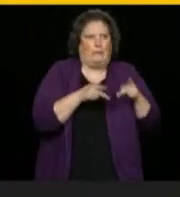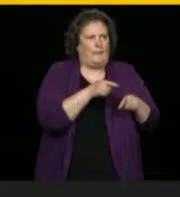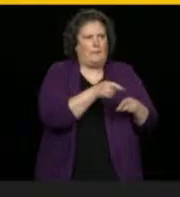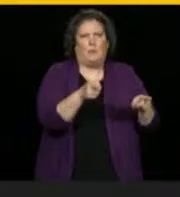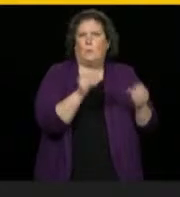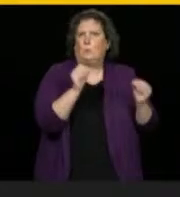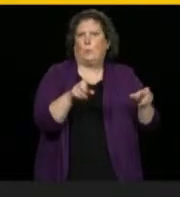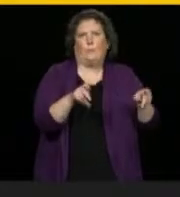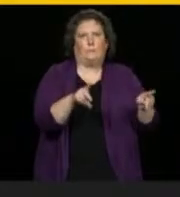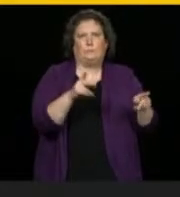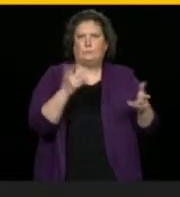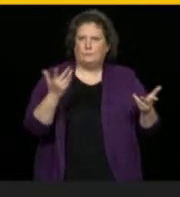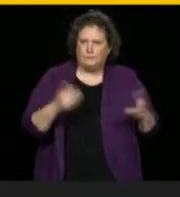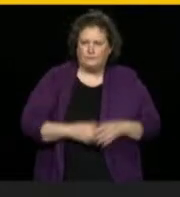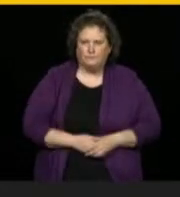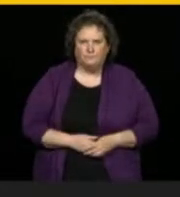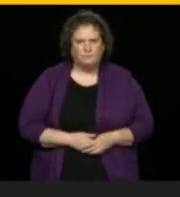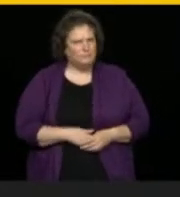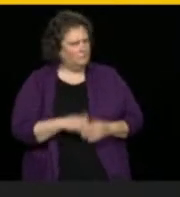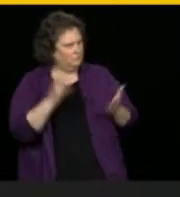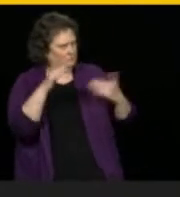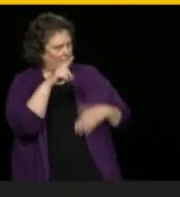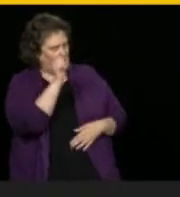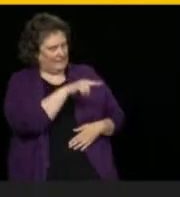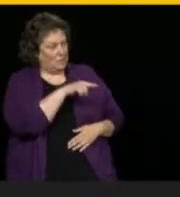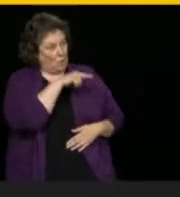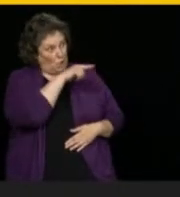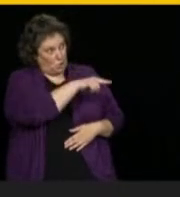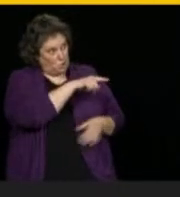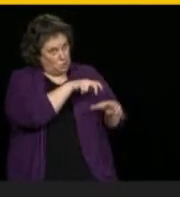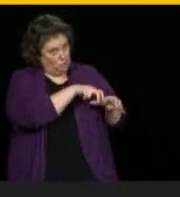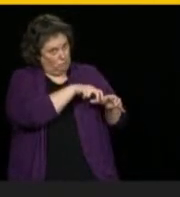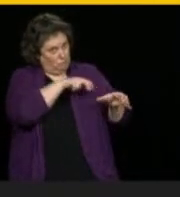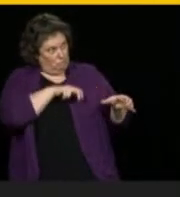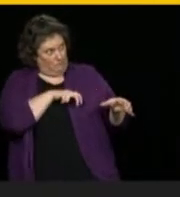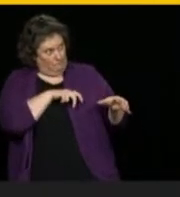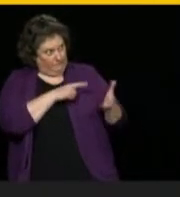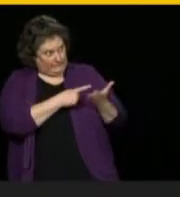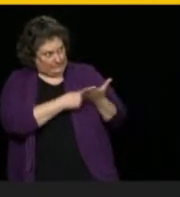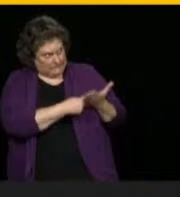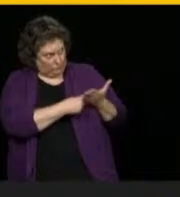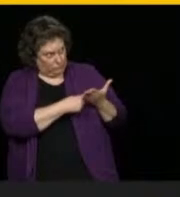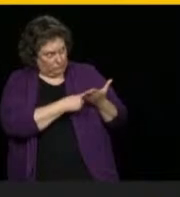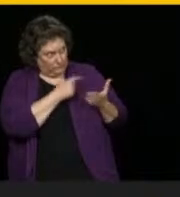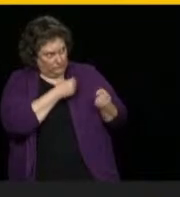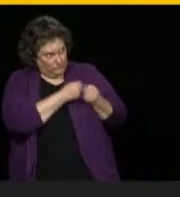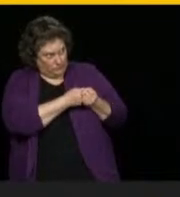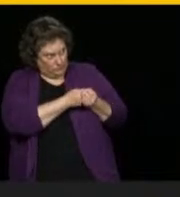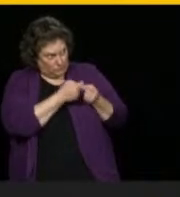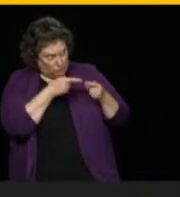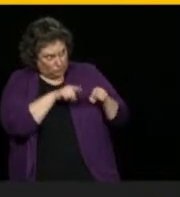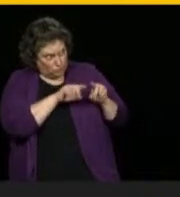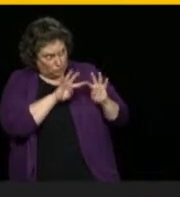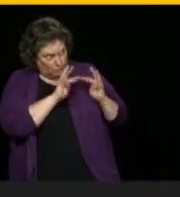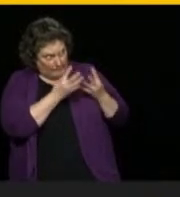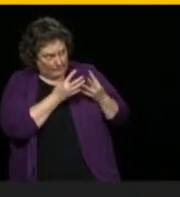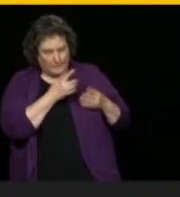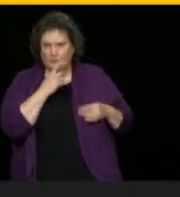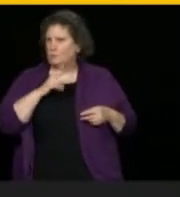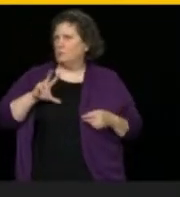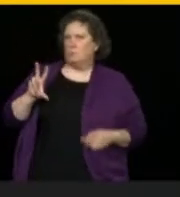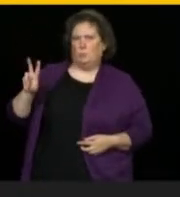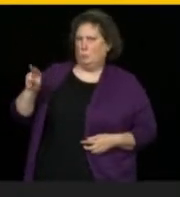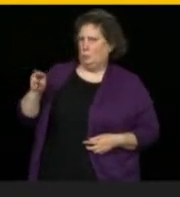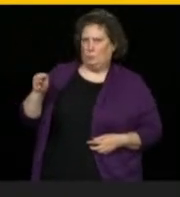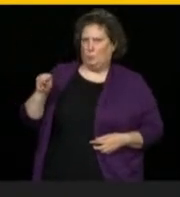you recuse yourself from that discussion and the decision at Cabinet? No, I did not. I have Why not? Long worked on